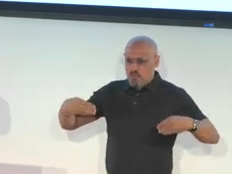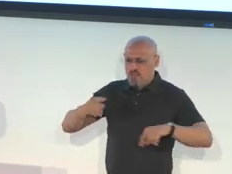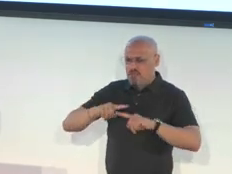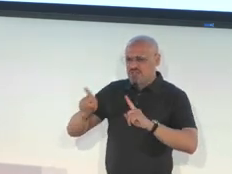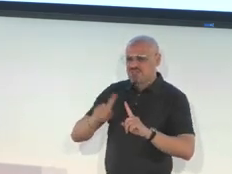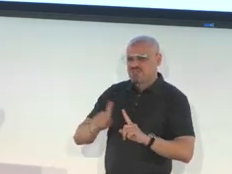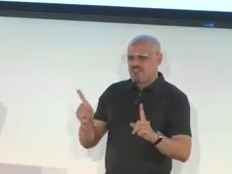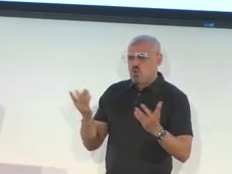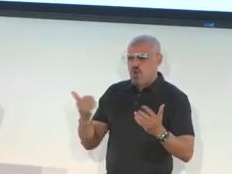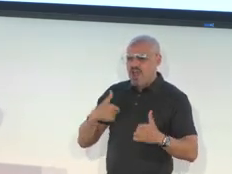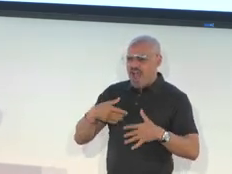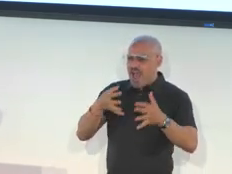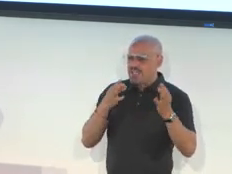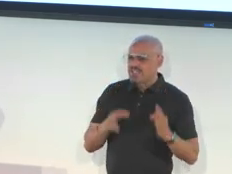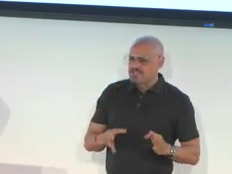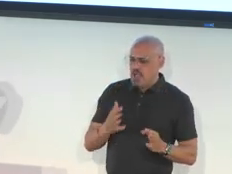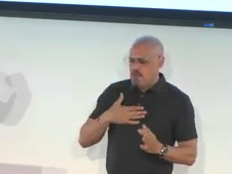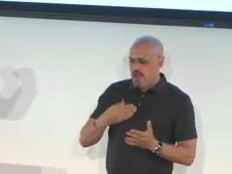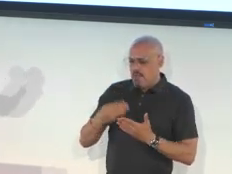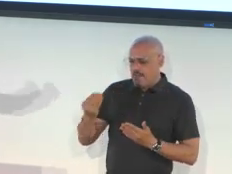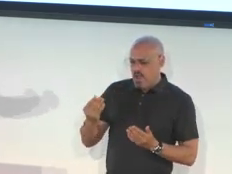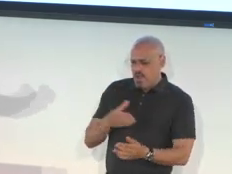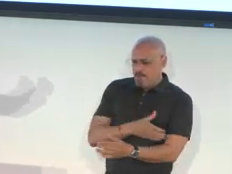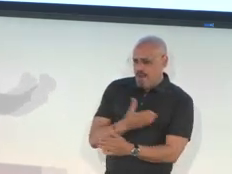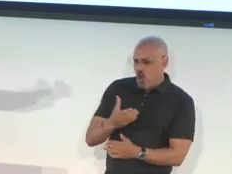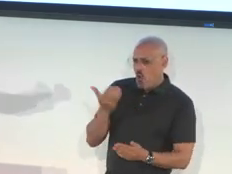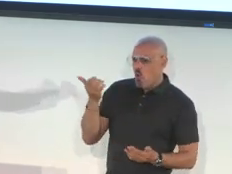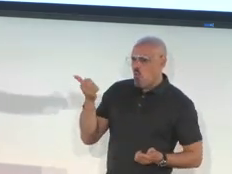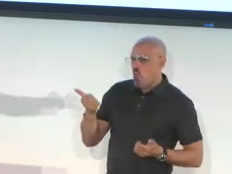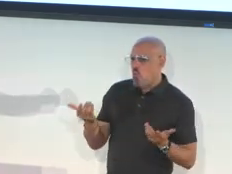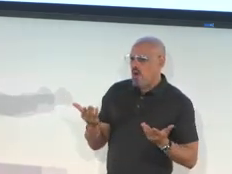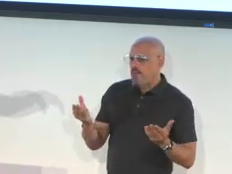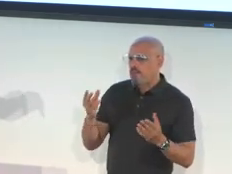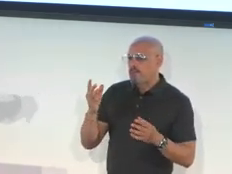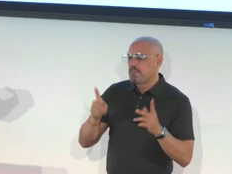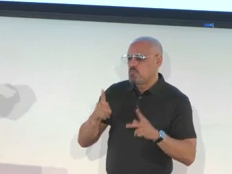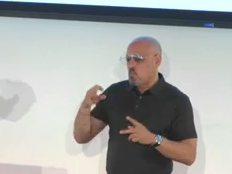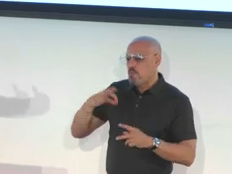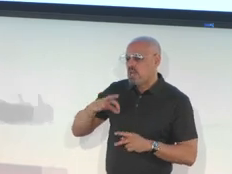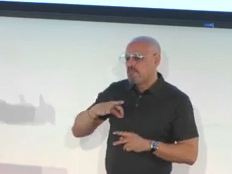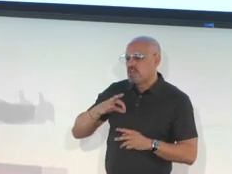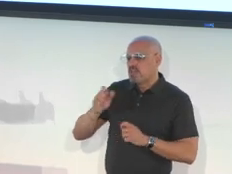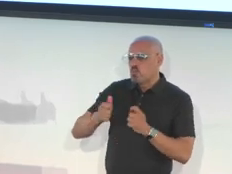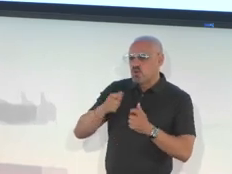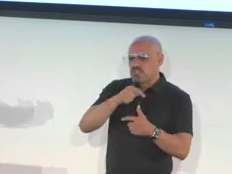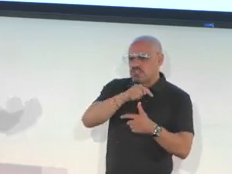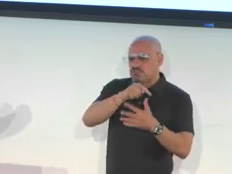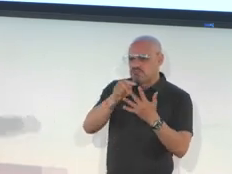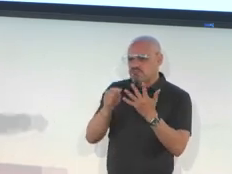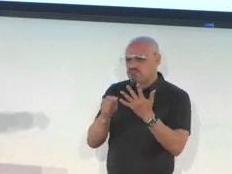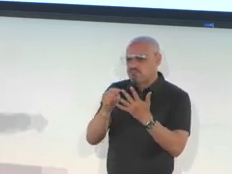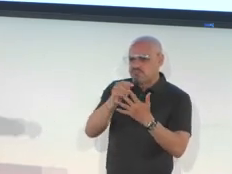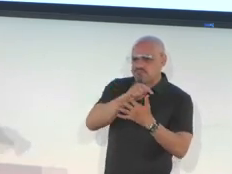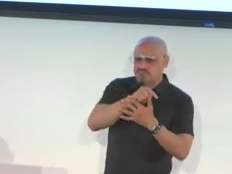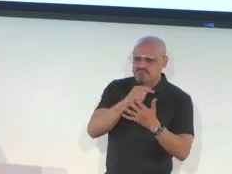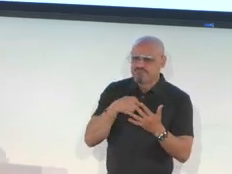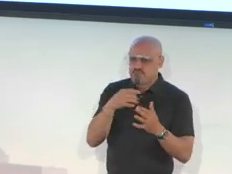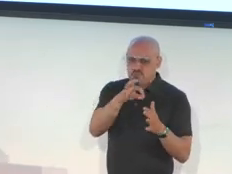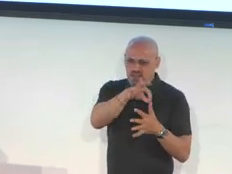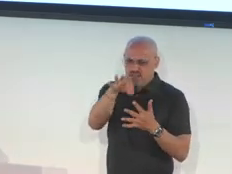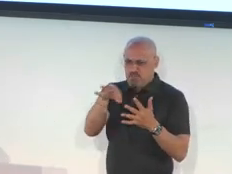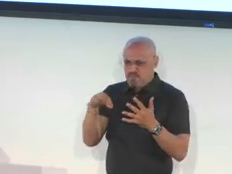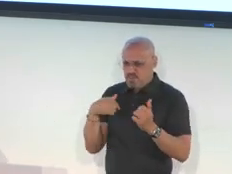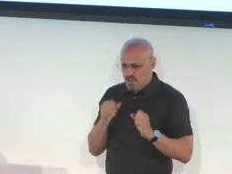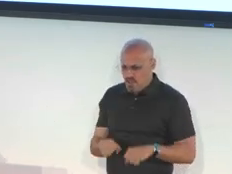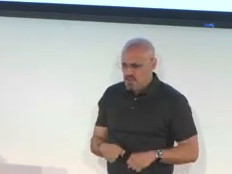get to decide by my purchasing power what people benefit at what point of the chain. And that is where you can once